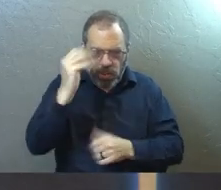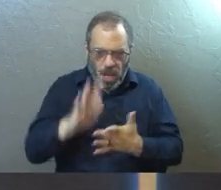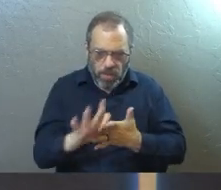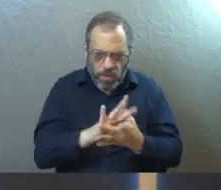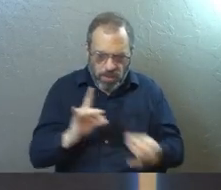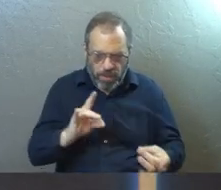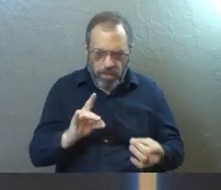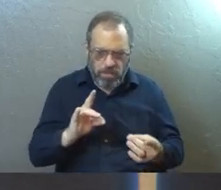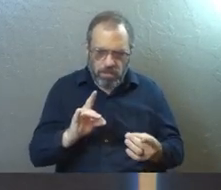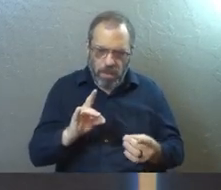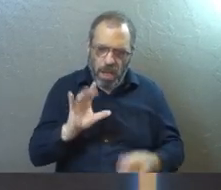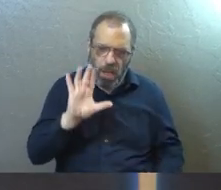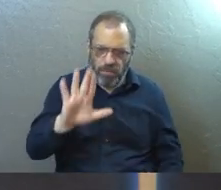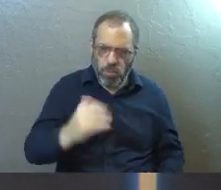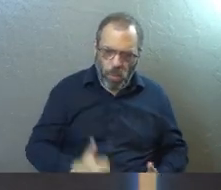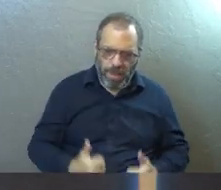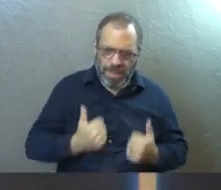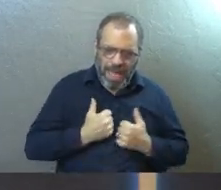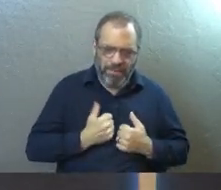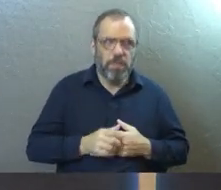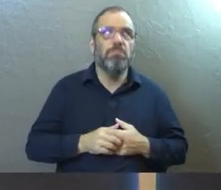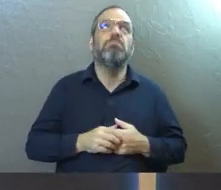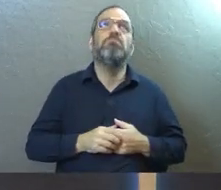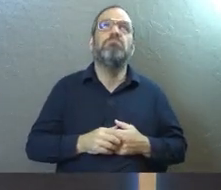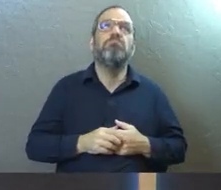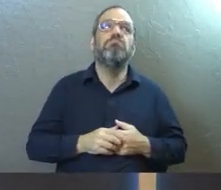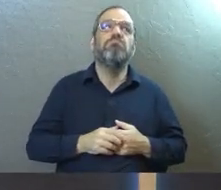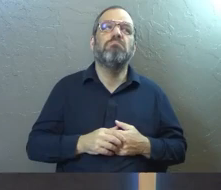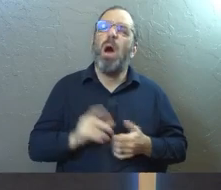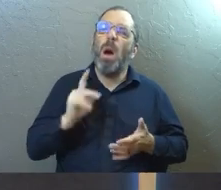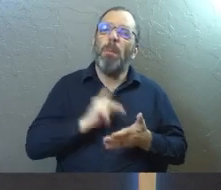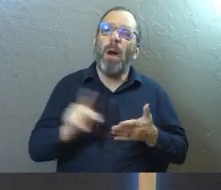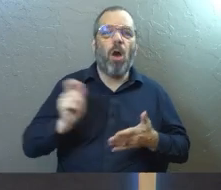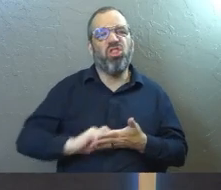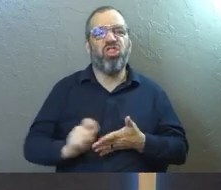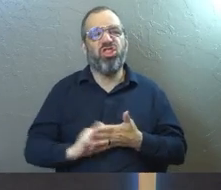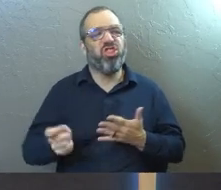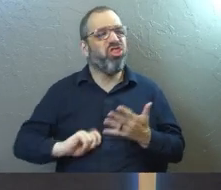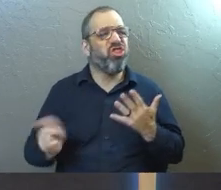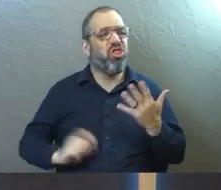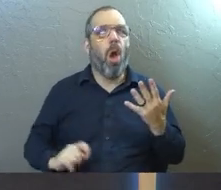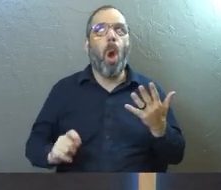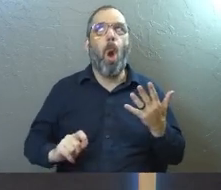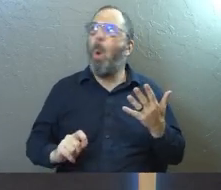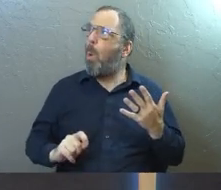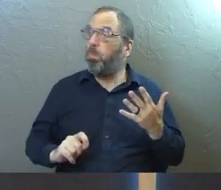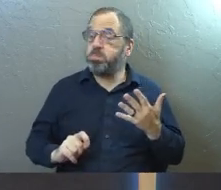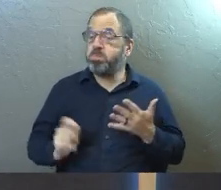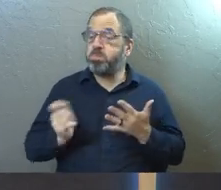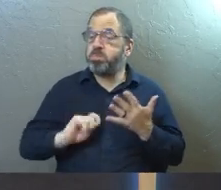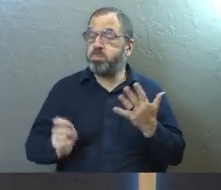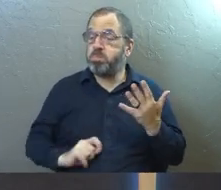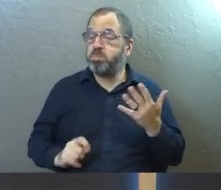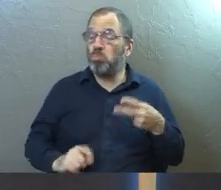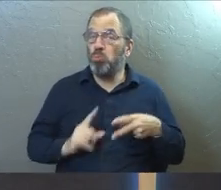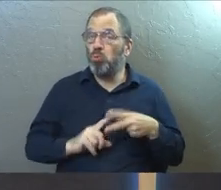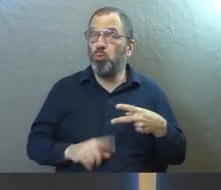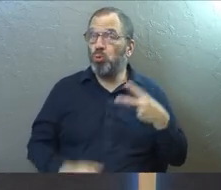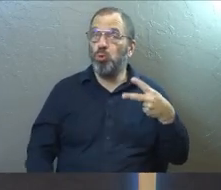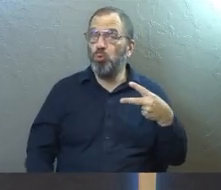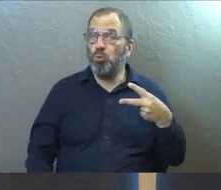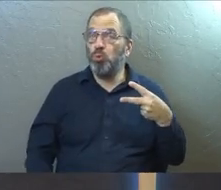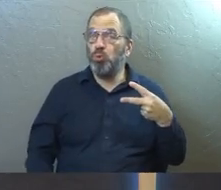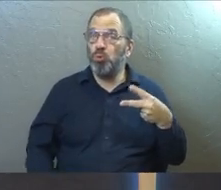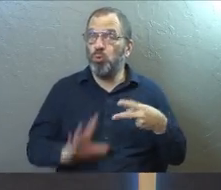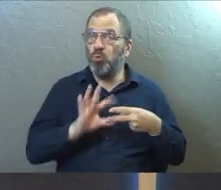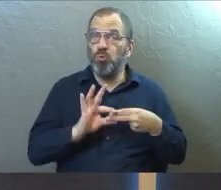by the way you live. I don't think Paul was just writing things out and happened to coincidentally write 2 things right next to each other that